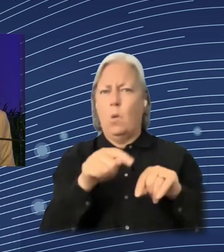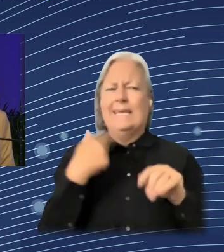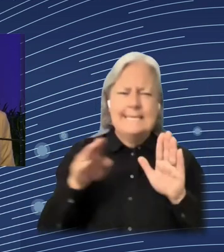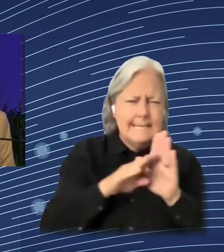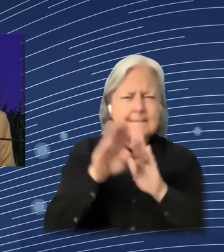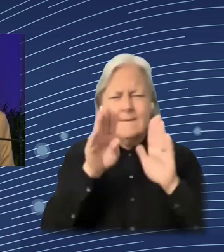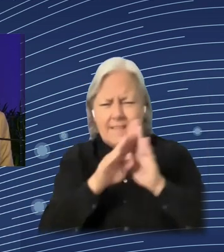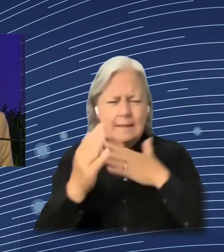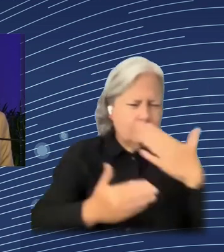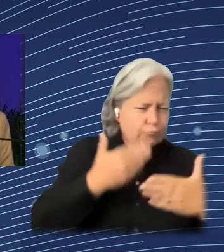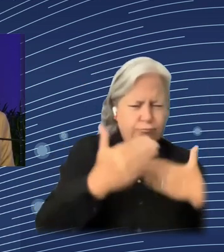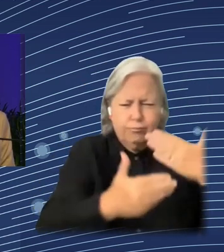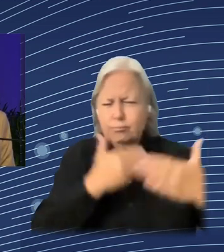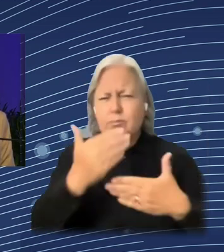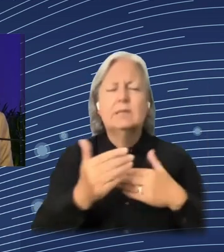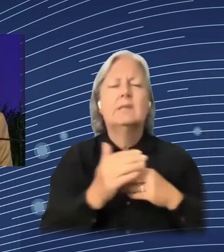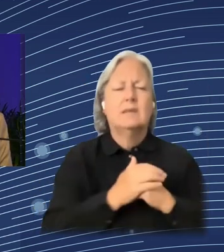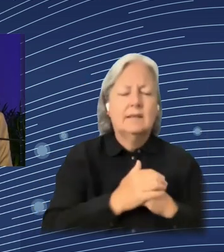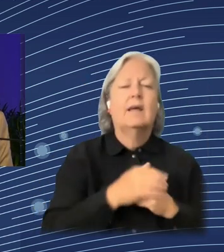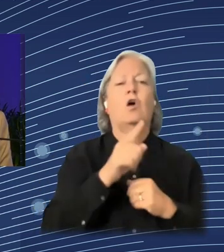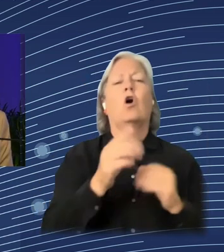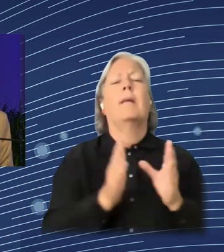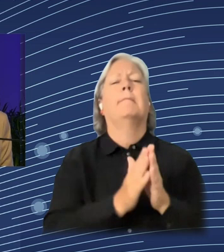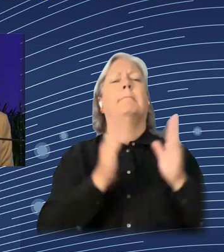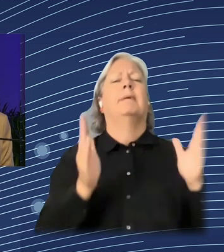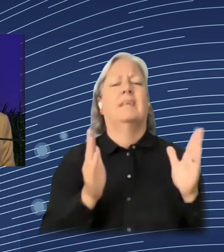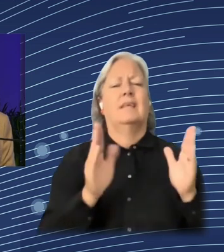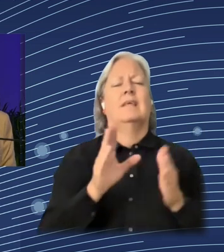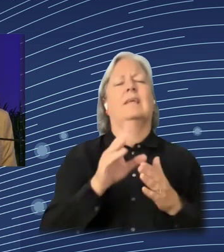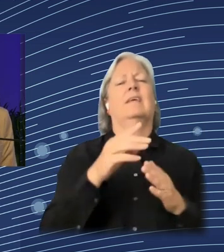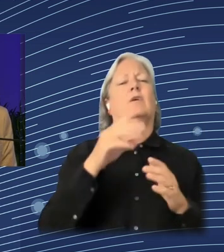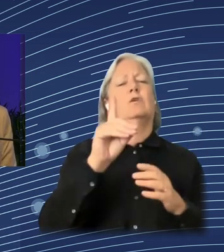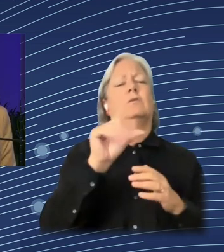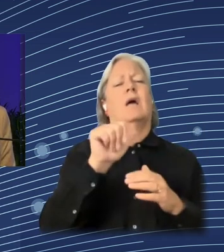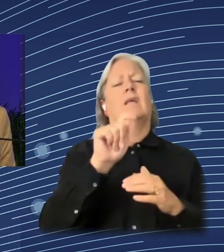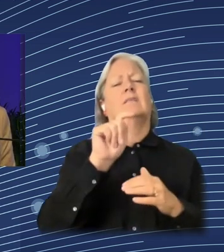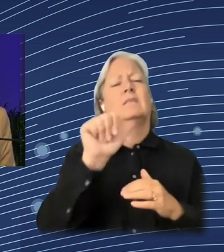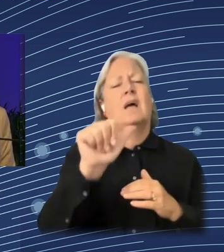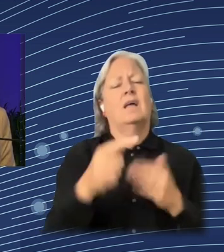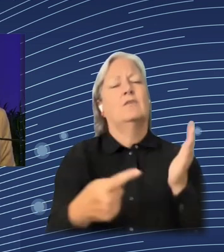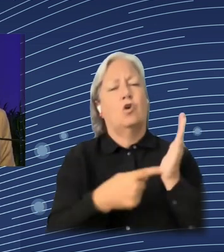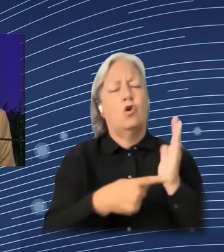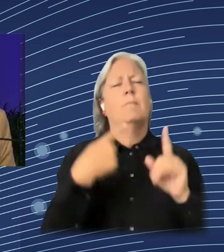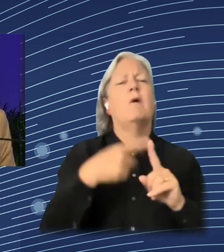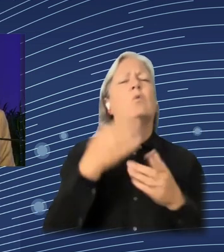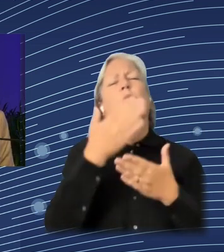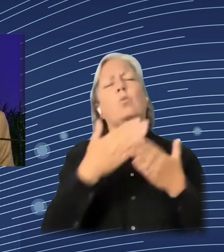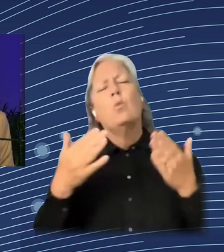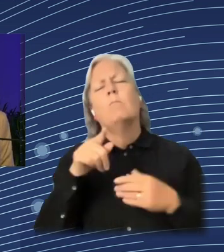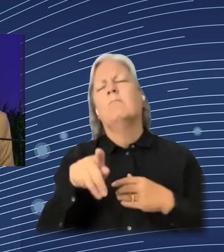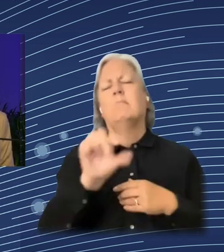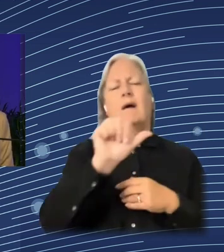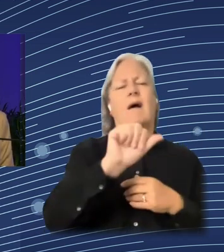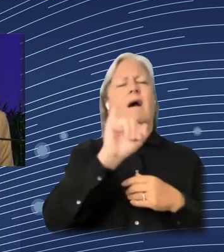based on big data technology and on some AI tools. It works on a data